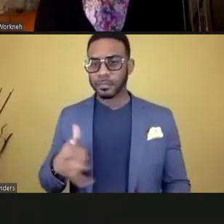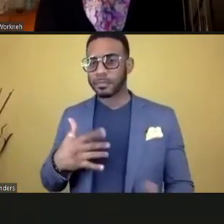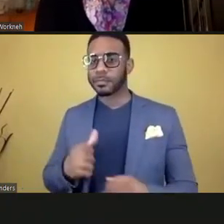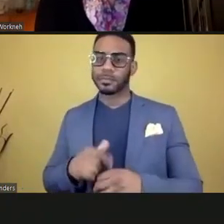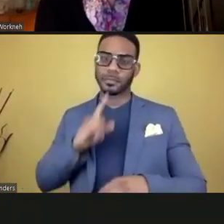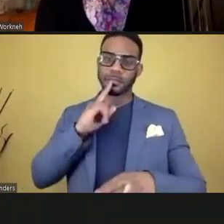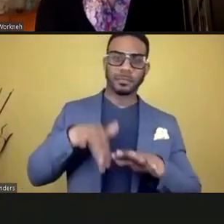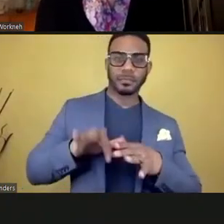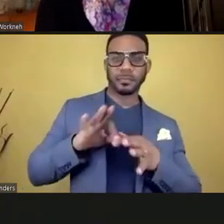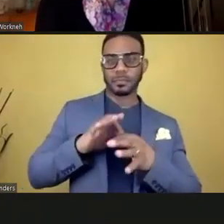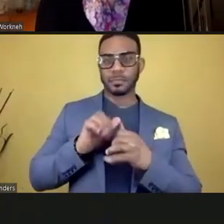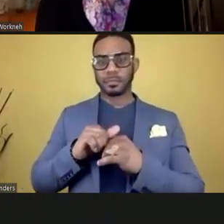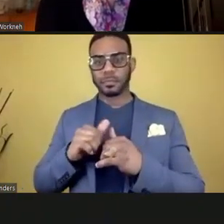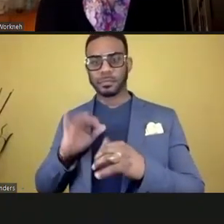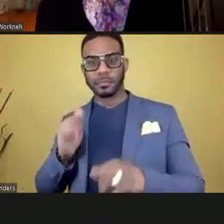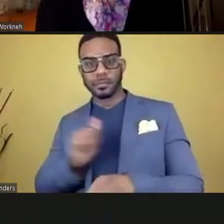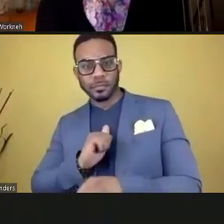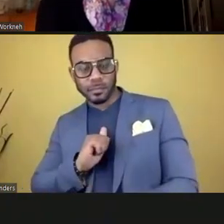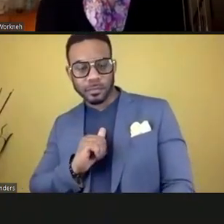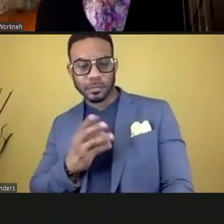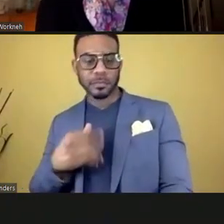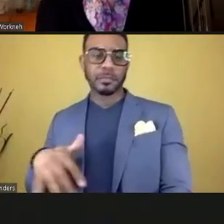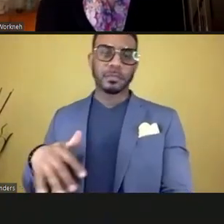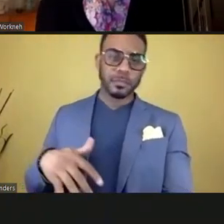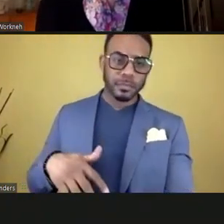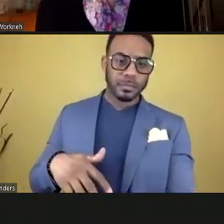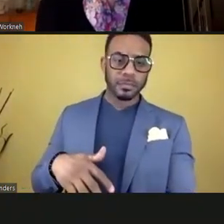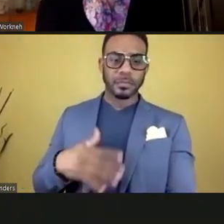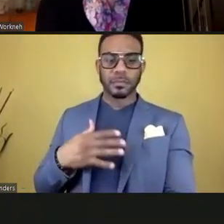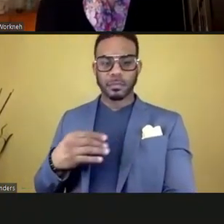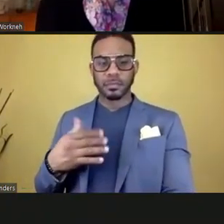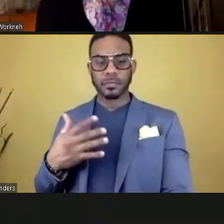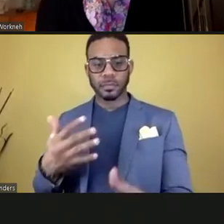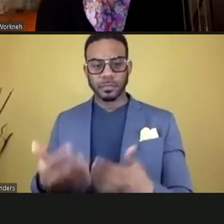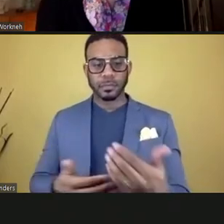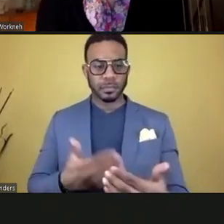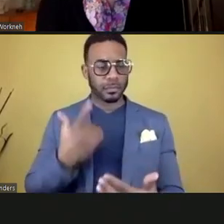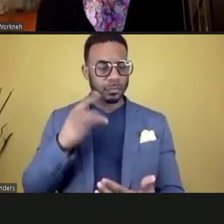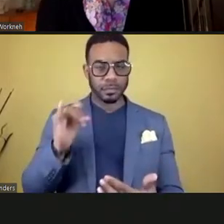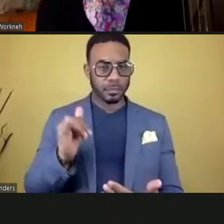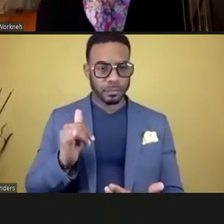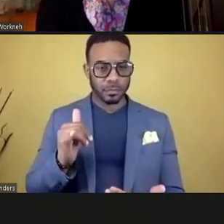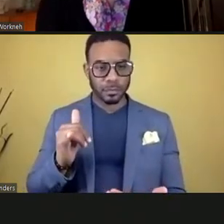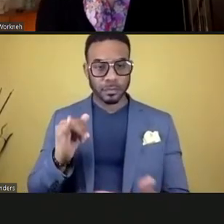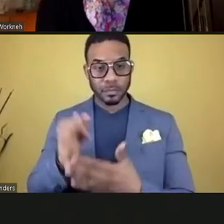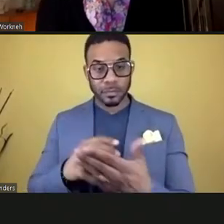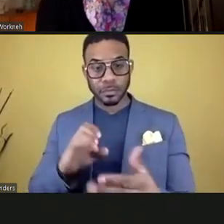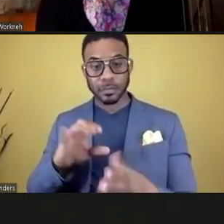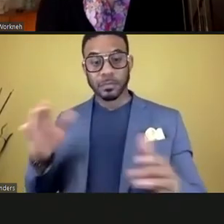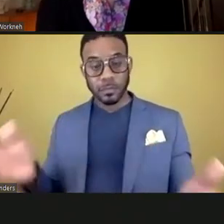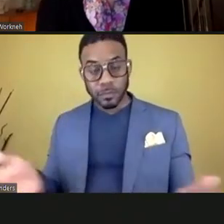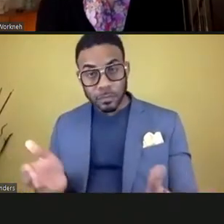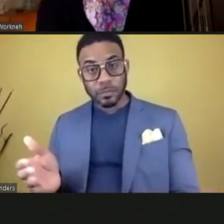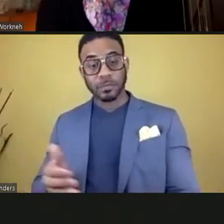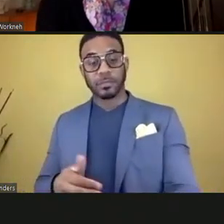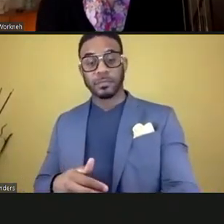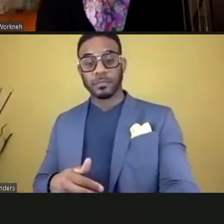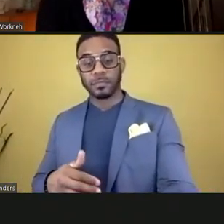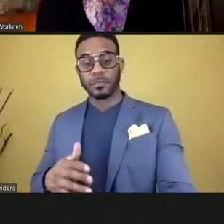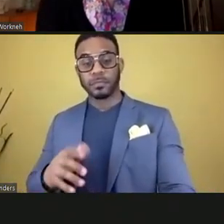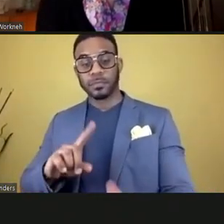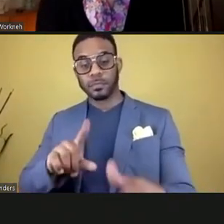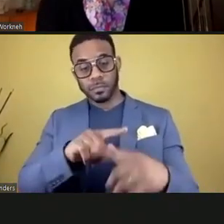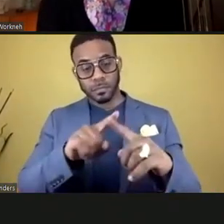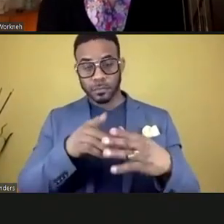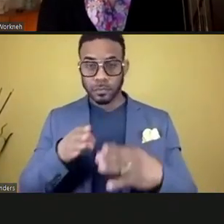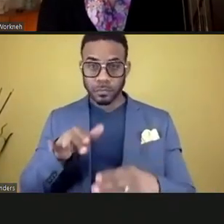be in relationship with ourselves and the land and just like the artistry of cultivation and all the different